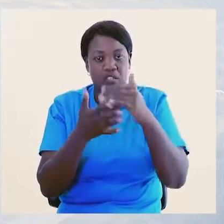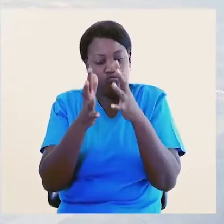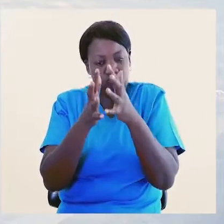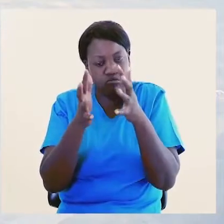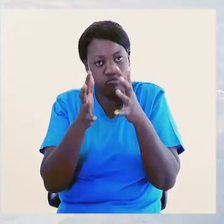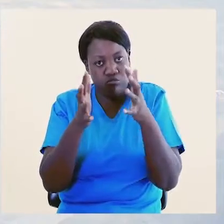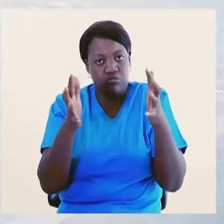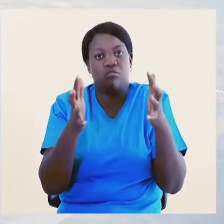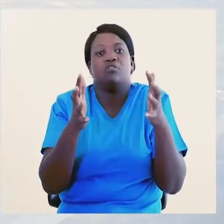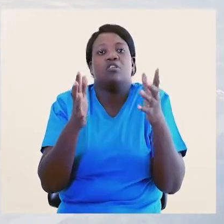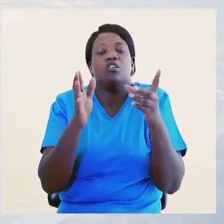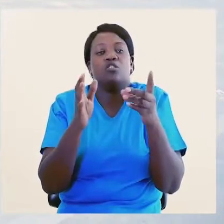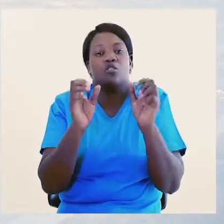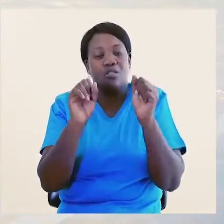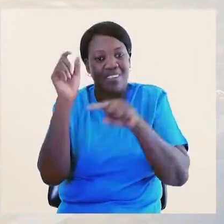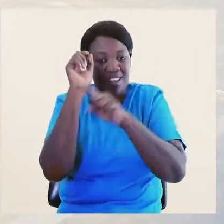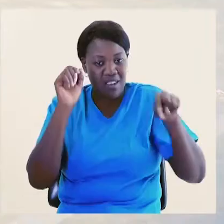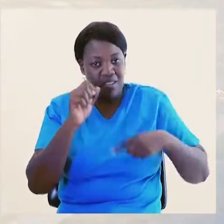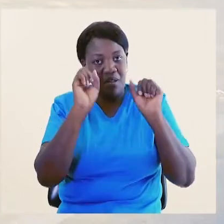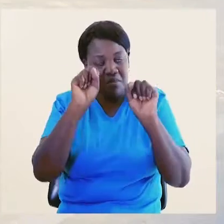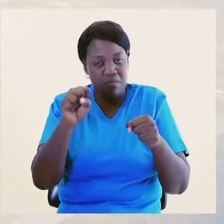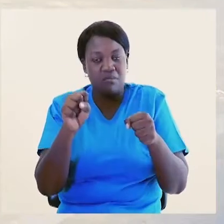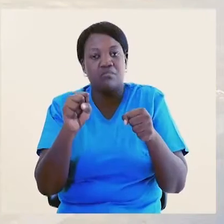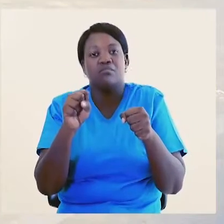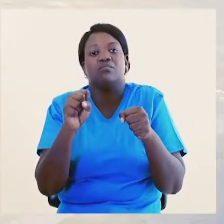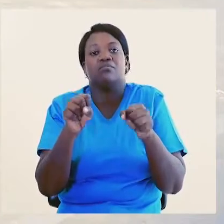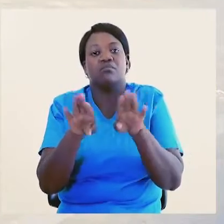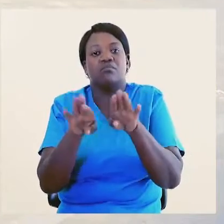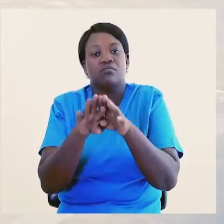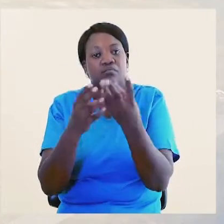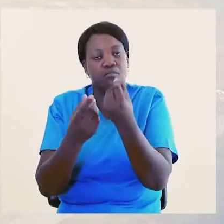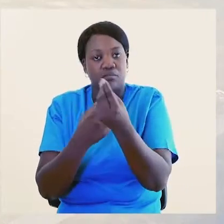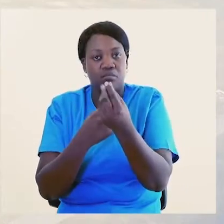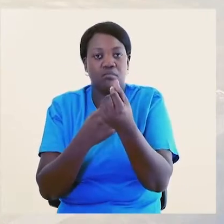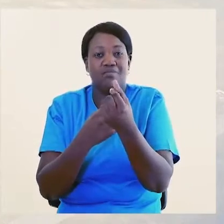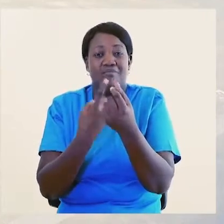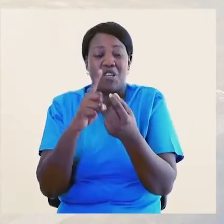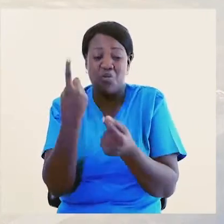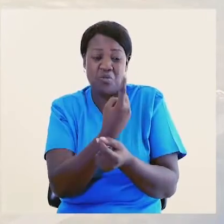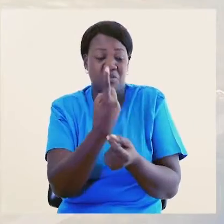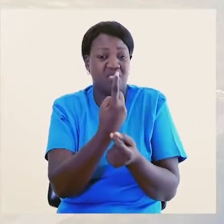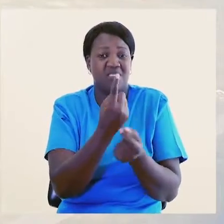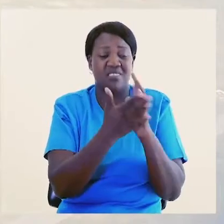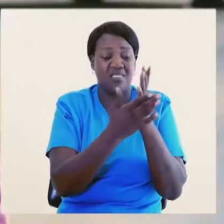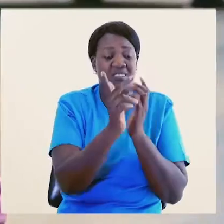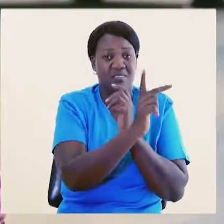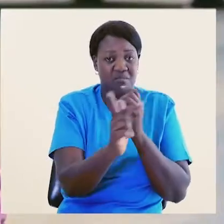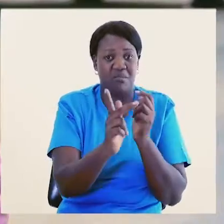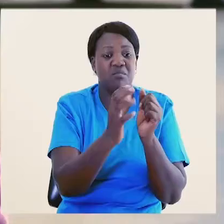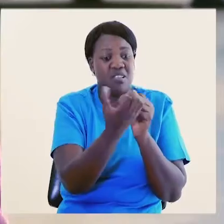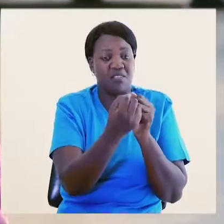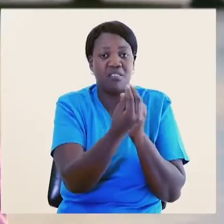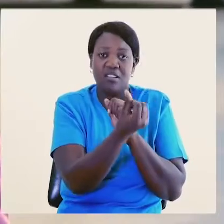as the country produces more wealth. But perhaps only a few people get to eat the pie, and the majority of